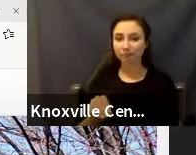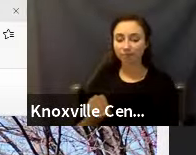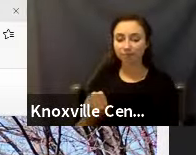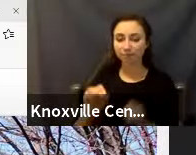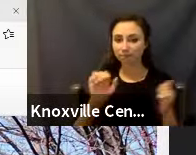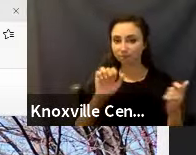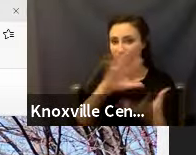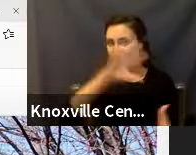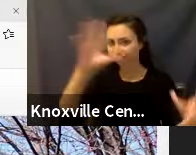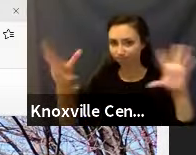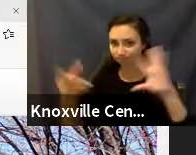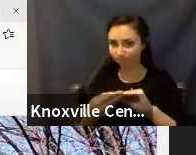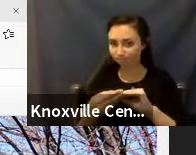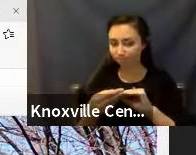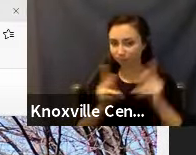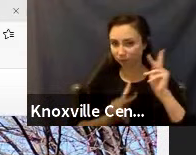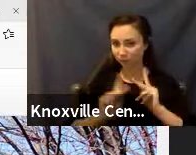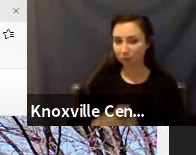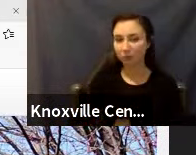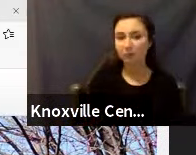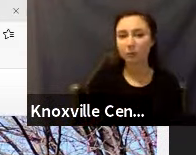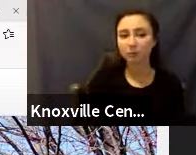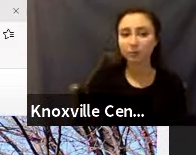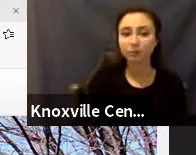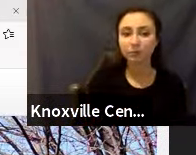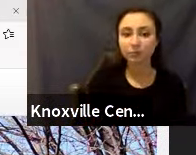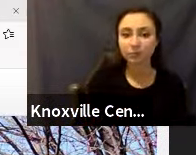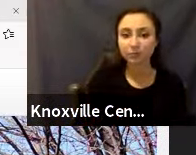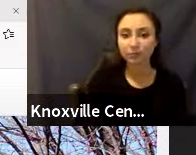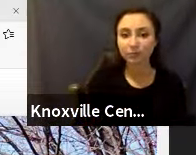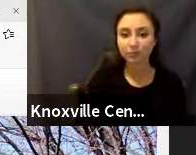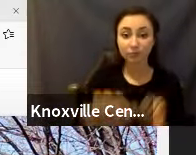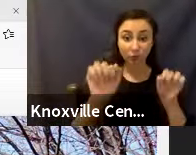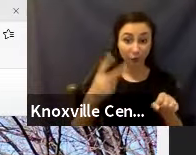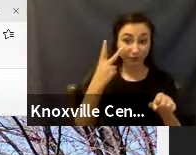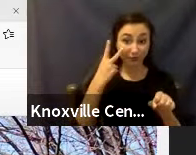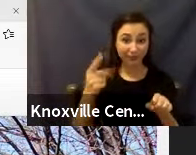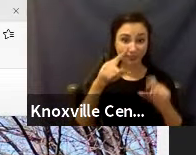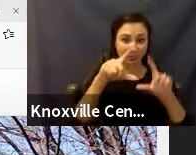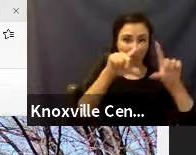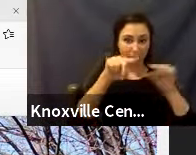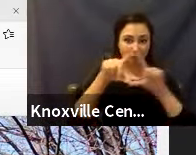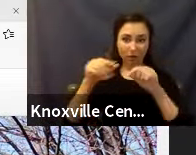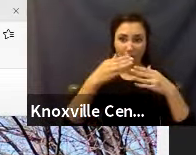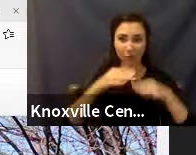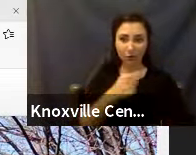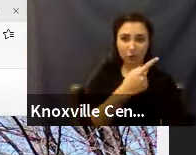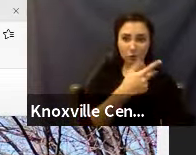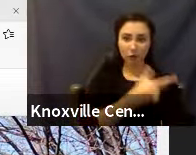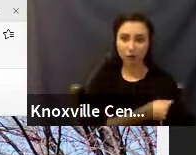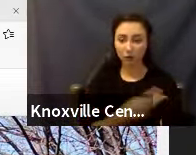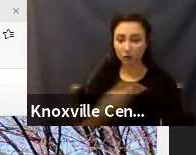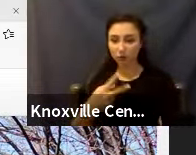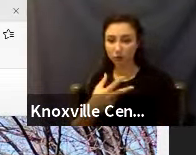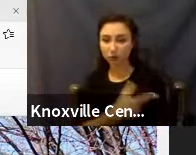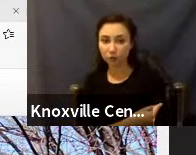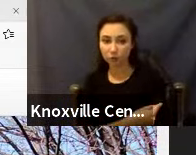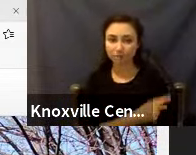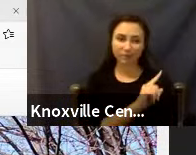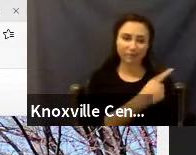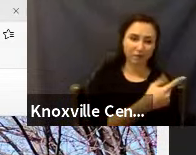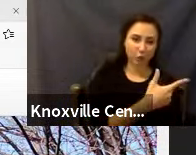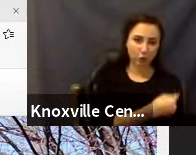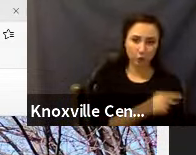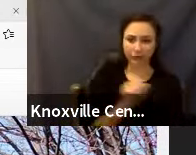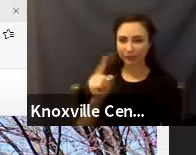can see below those boxes that the breakdown between 1 dose and 2 dose, what the breakdown between first dose and second dose